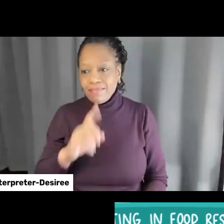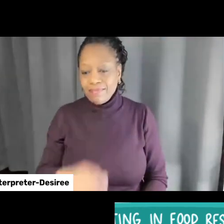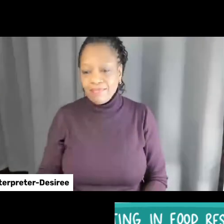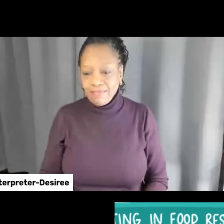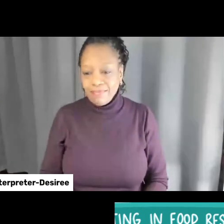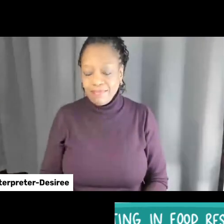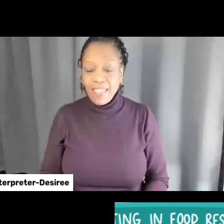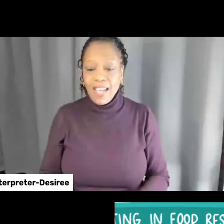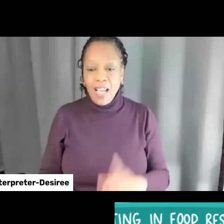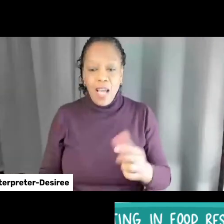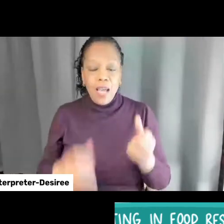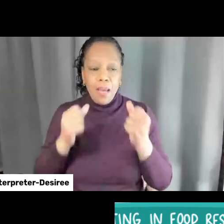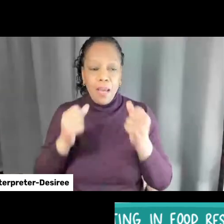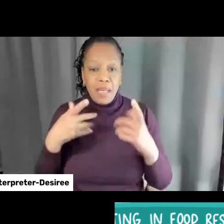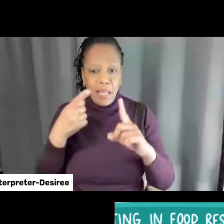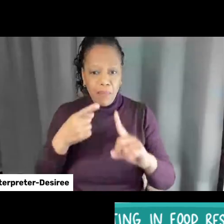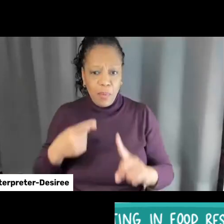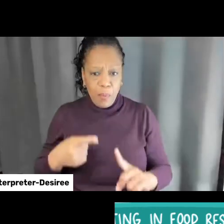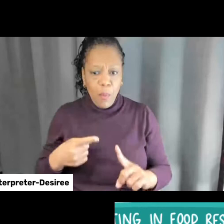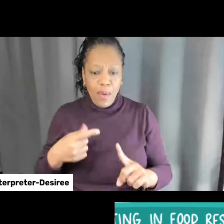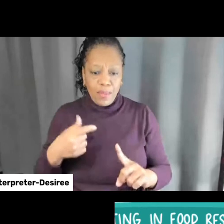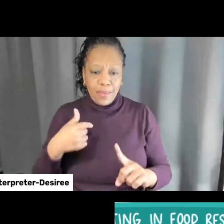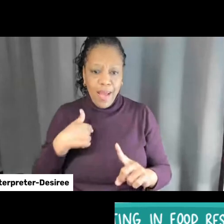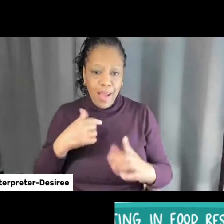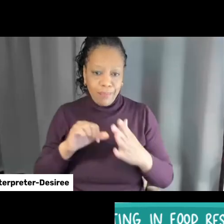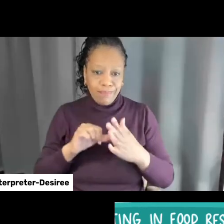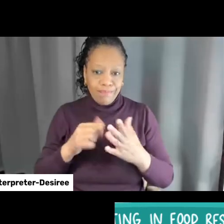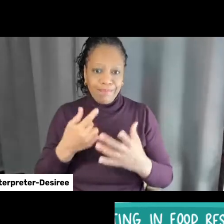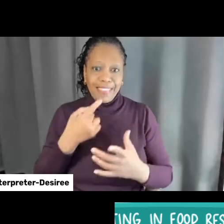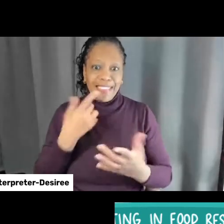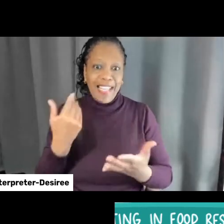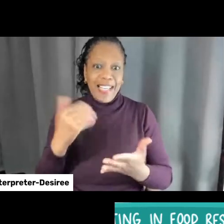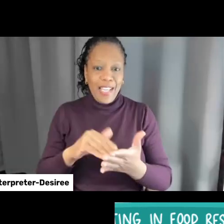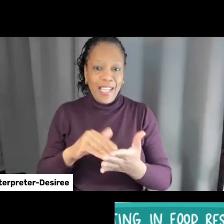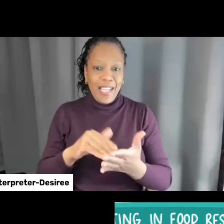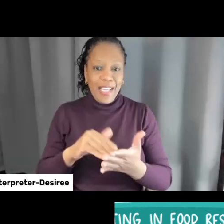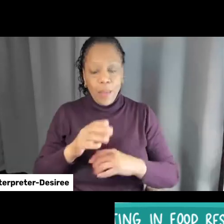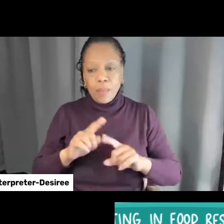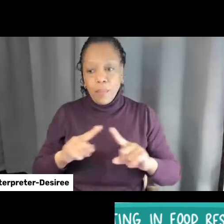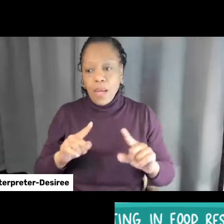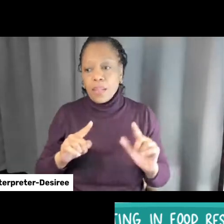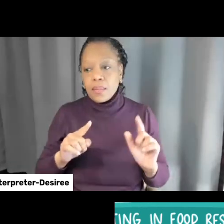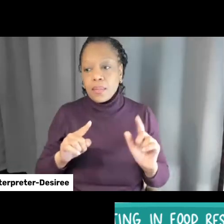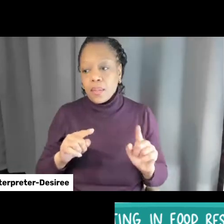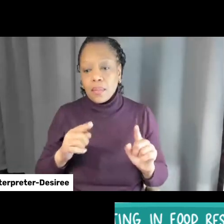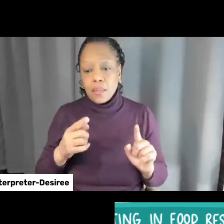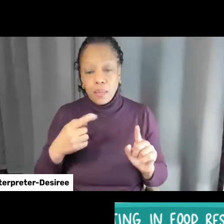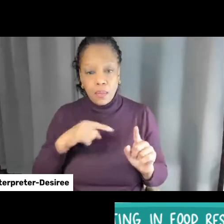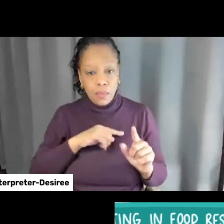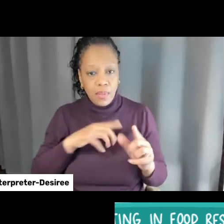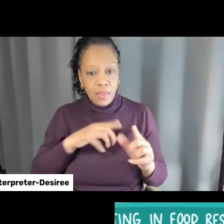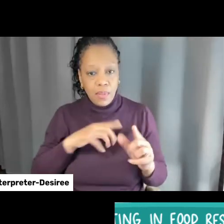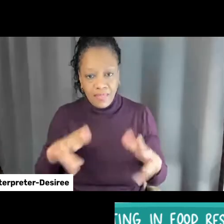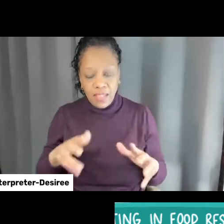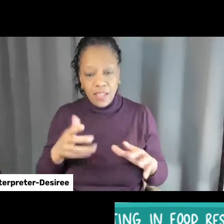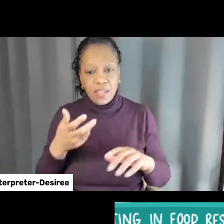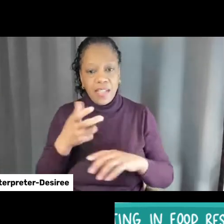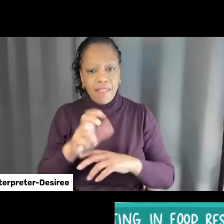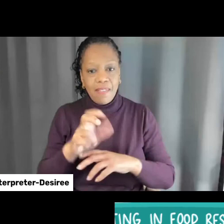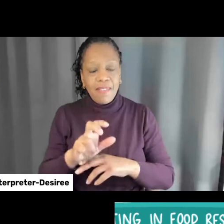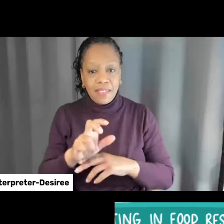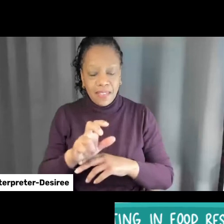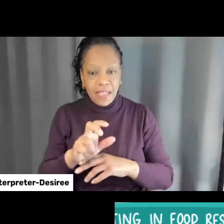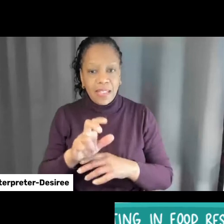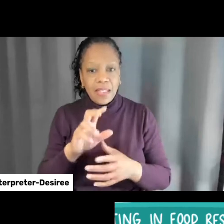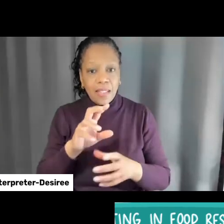echoing many of the points you both made, but we have invested in getting kind of services to people at times of